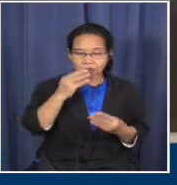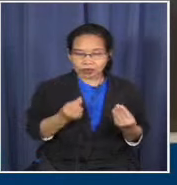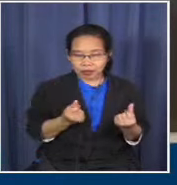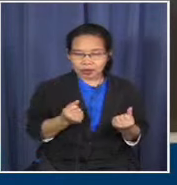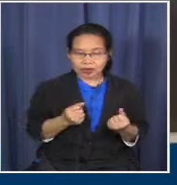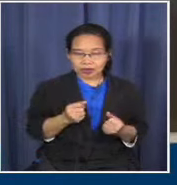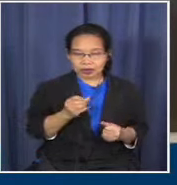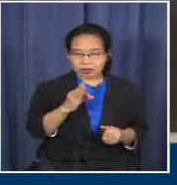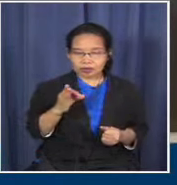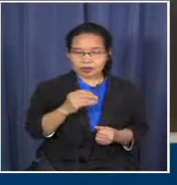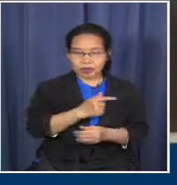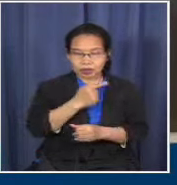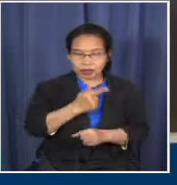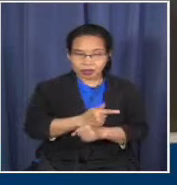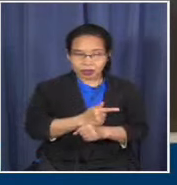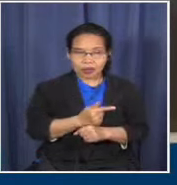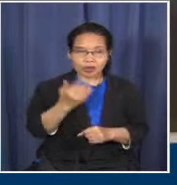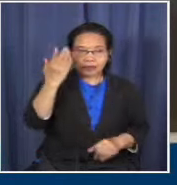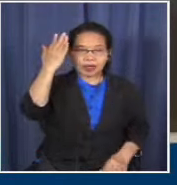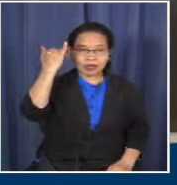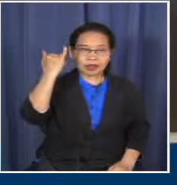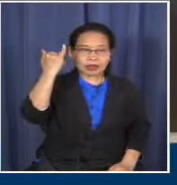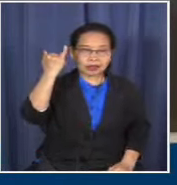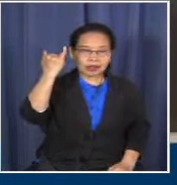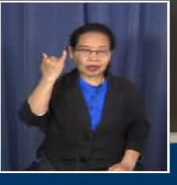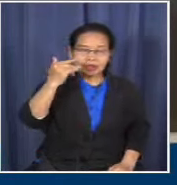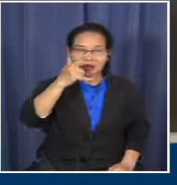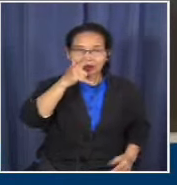man out of the dust of the ground.